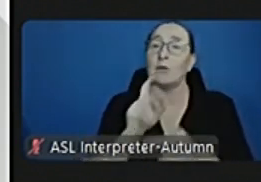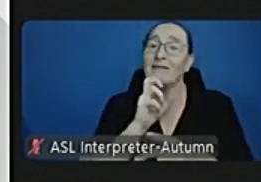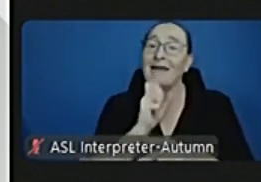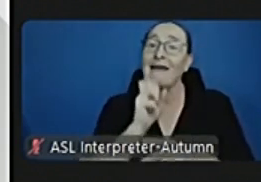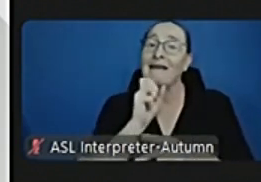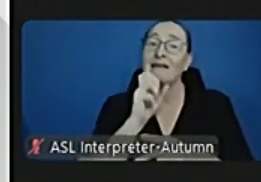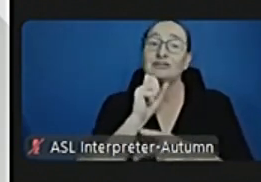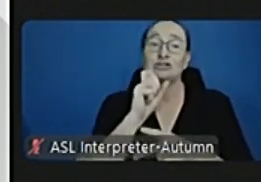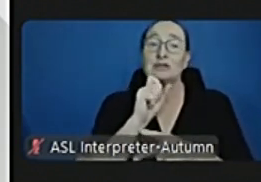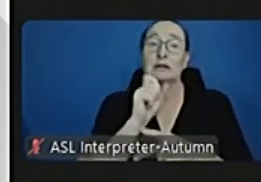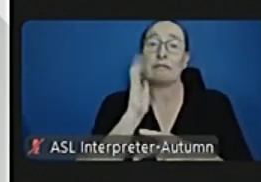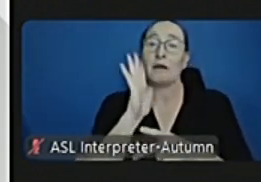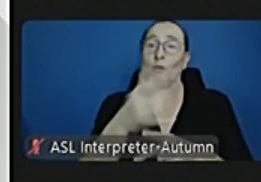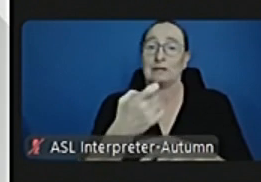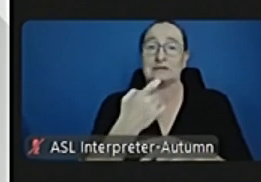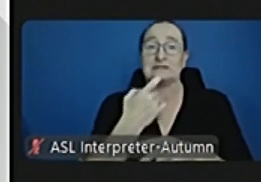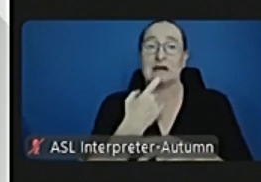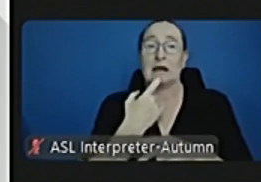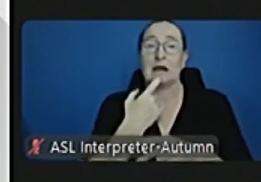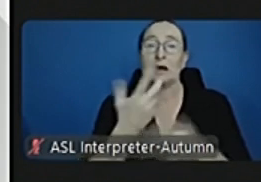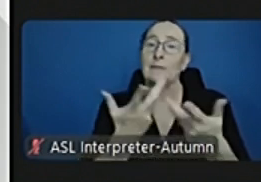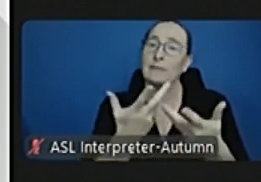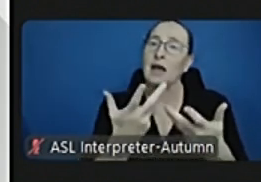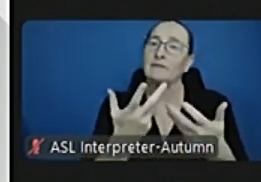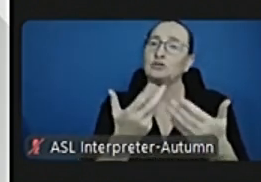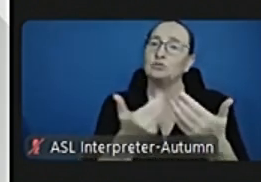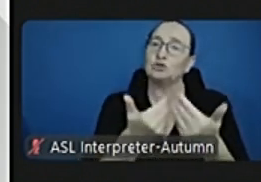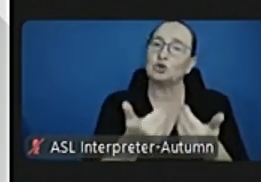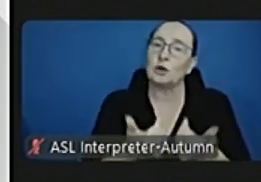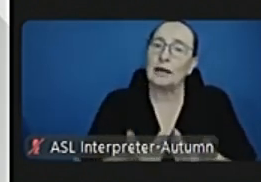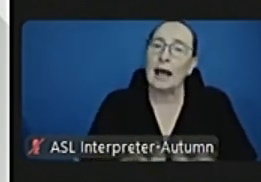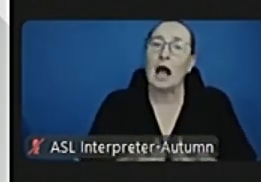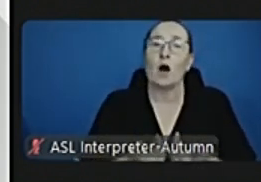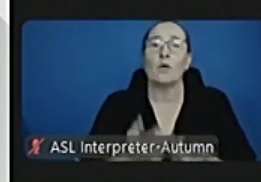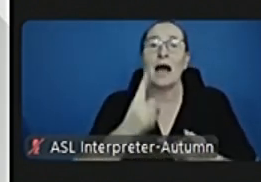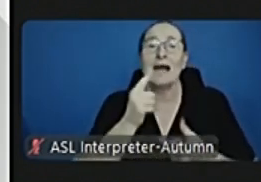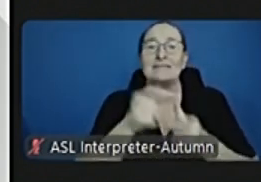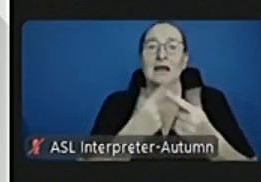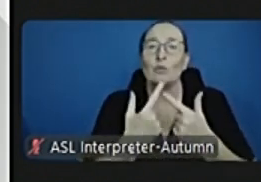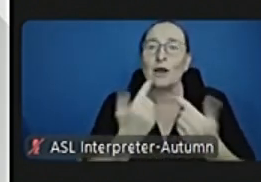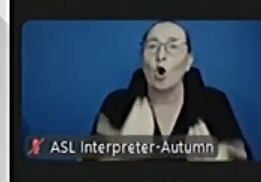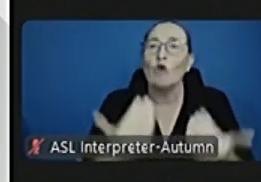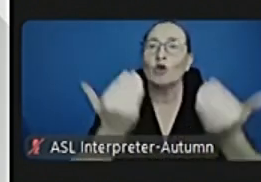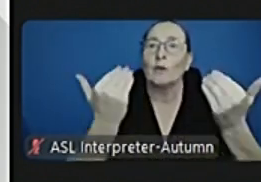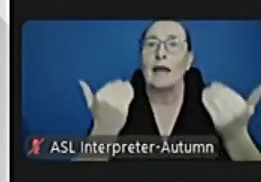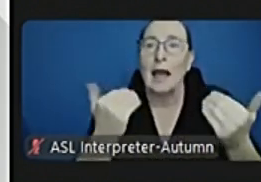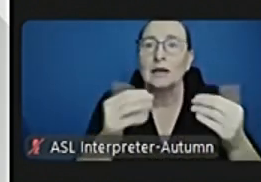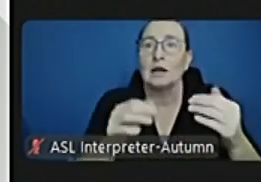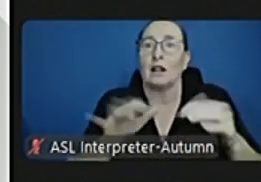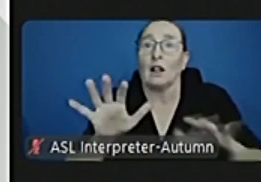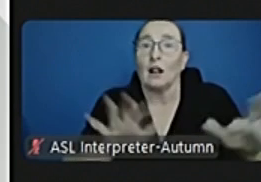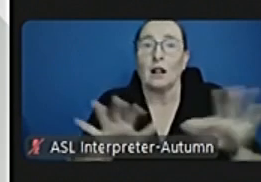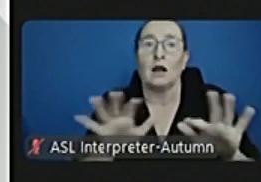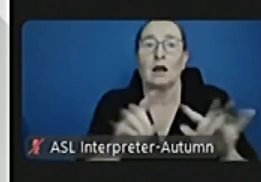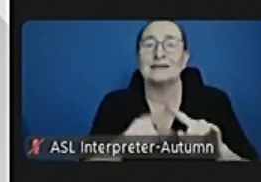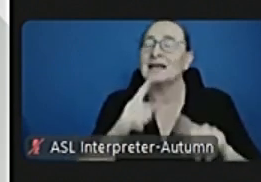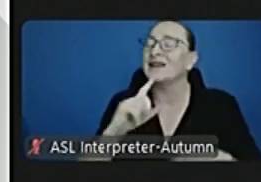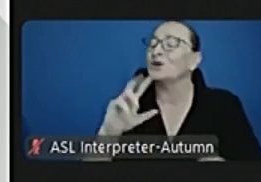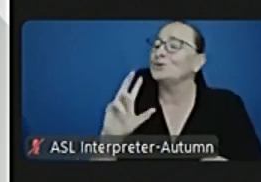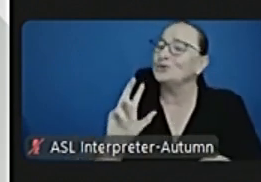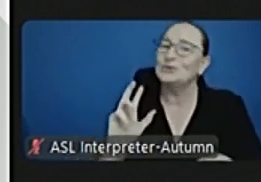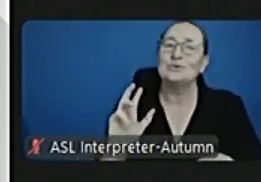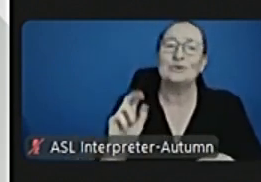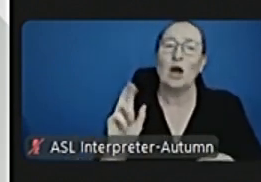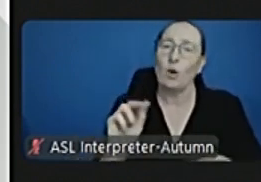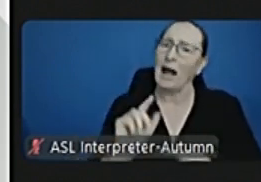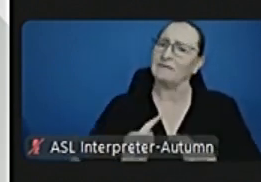will say, and you have to sort that out. And I think we overreact. When someone says, I've lived a good life